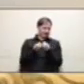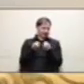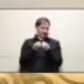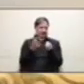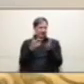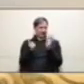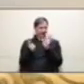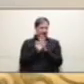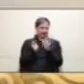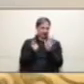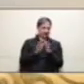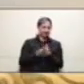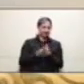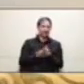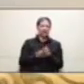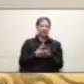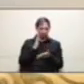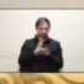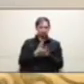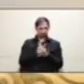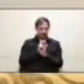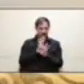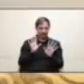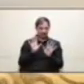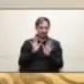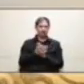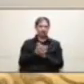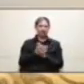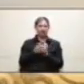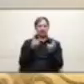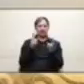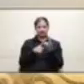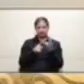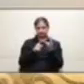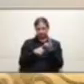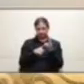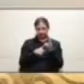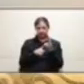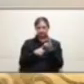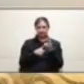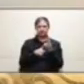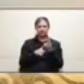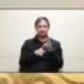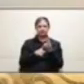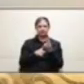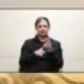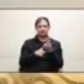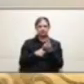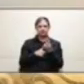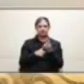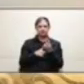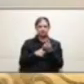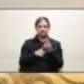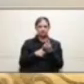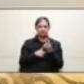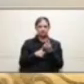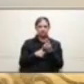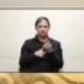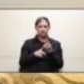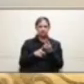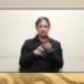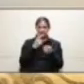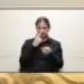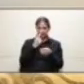unlawful, so that we have a proper trace. And the last one, Honorable Chair, it seems there are